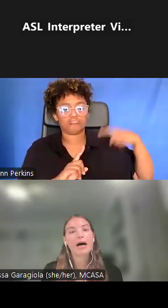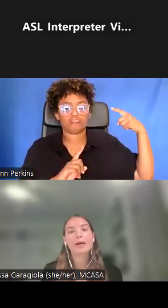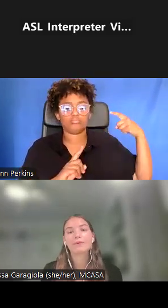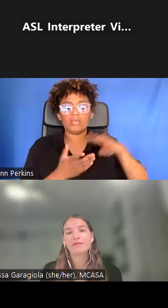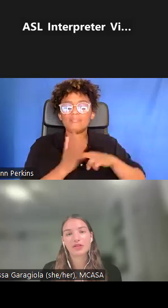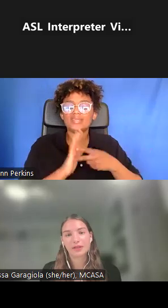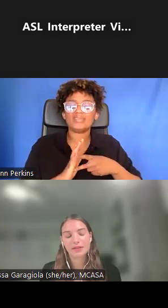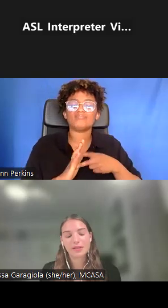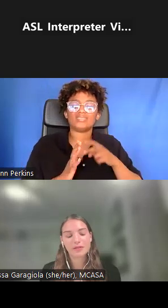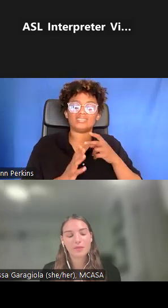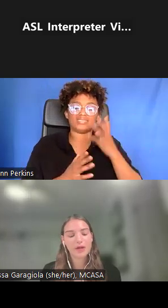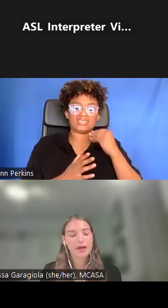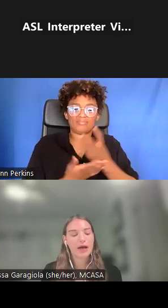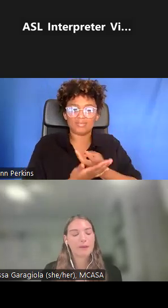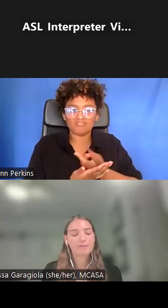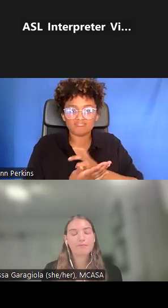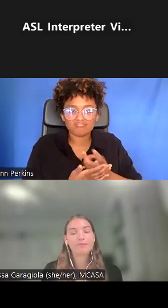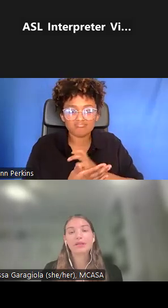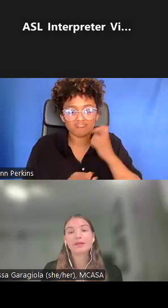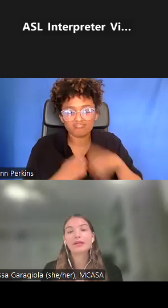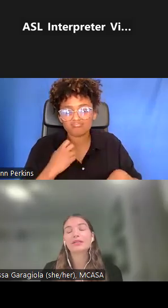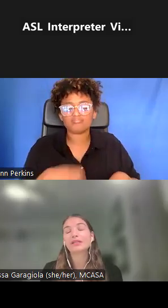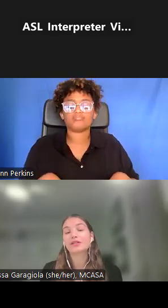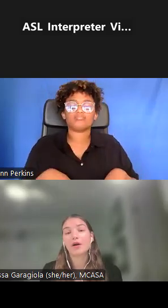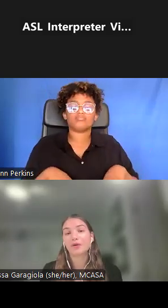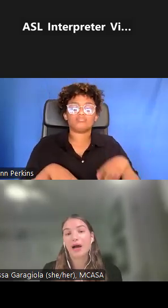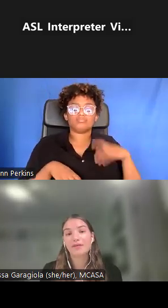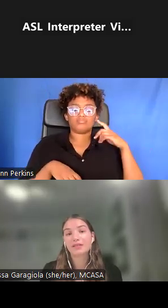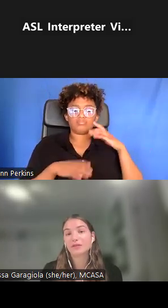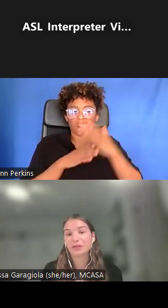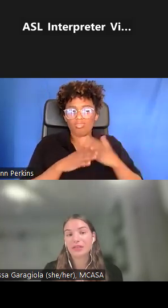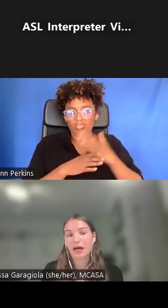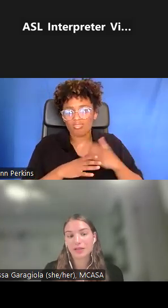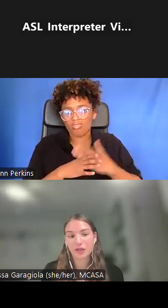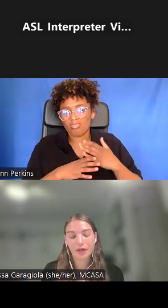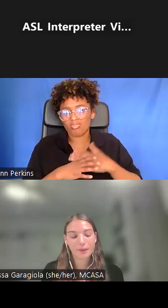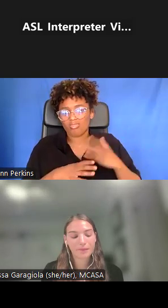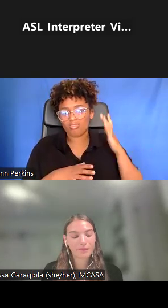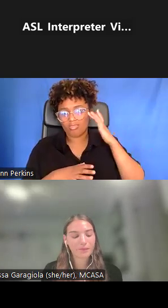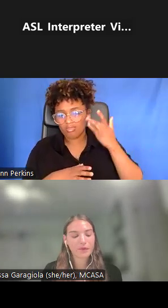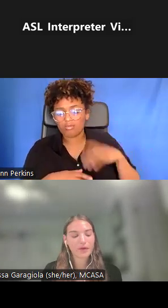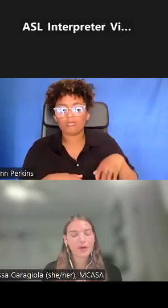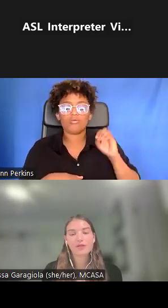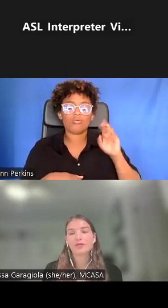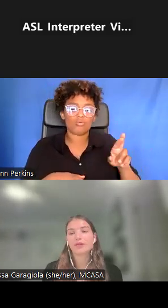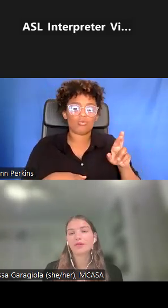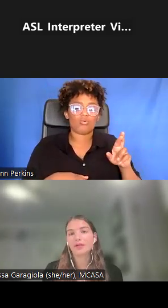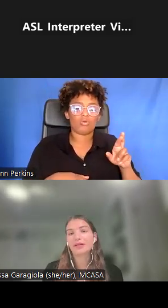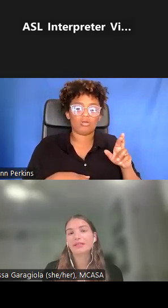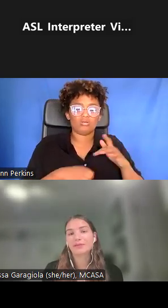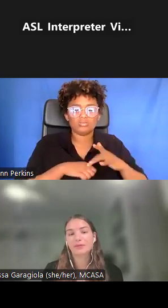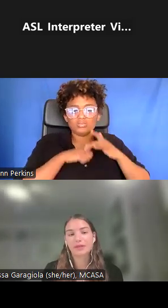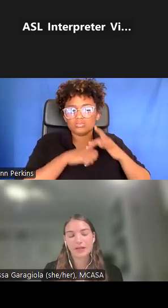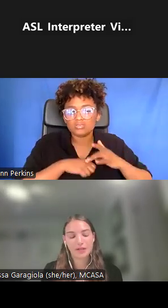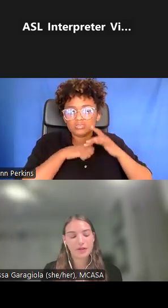irritability, hypervigilance, being easily startled or having difficulty concentrating. So those are the